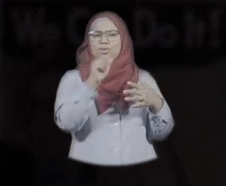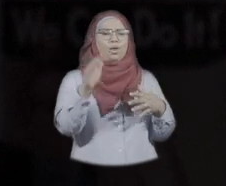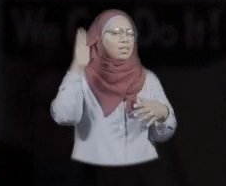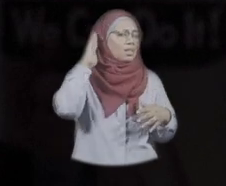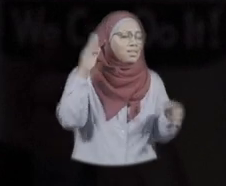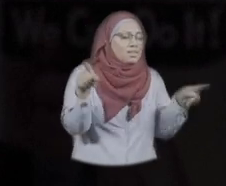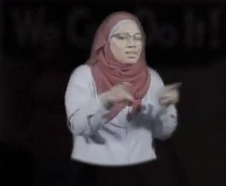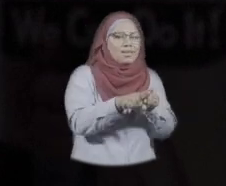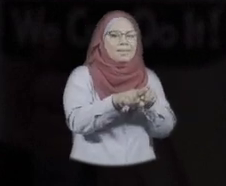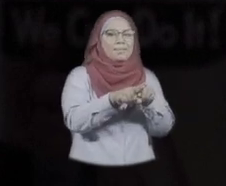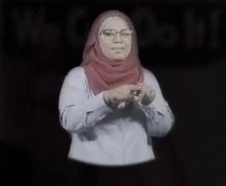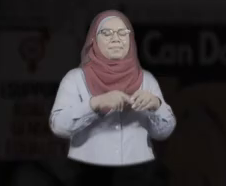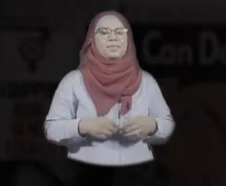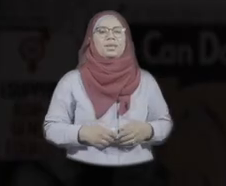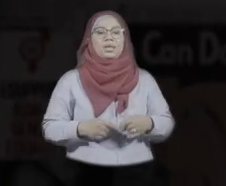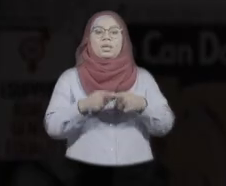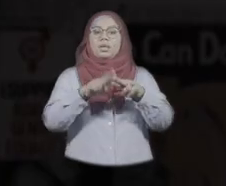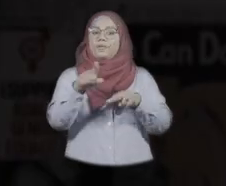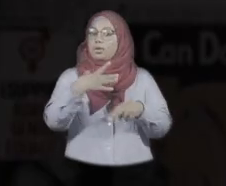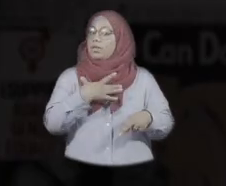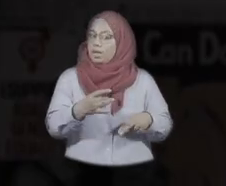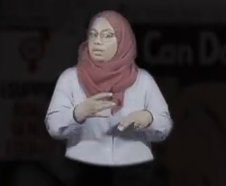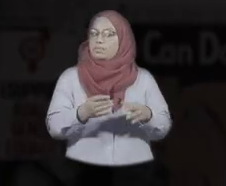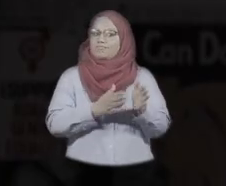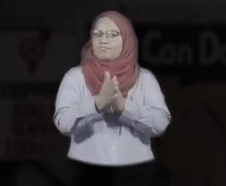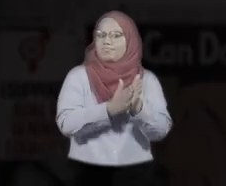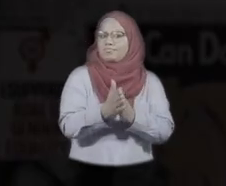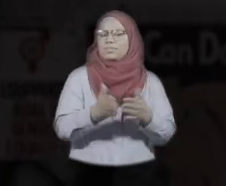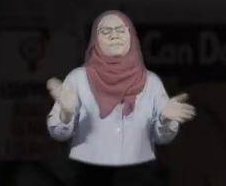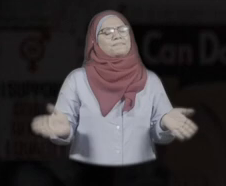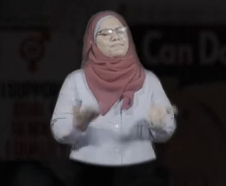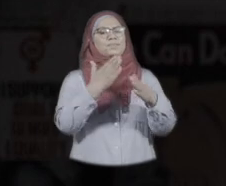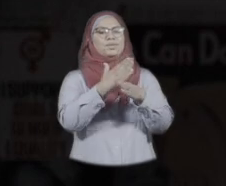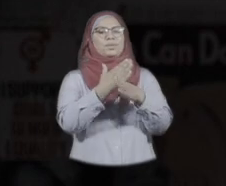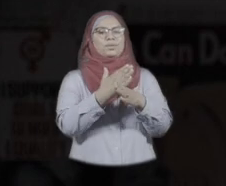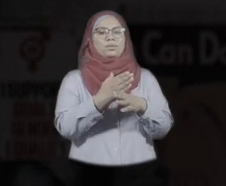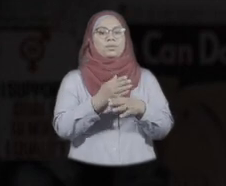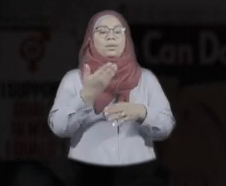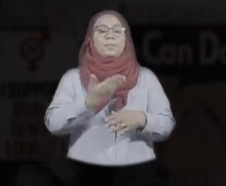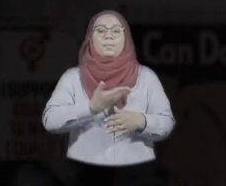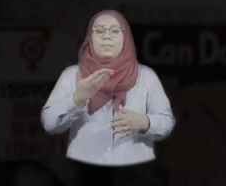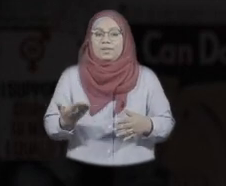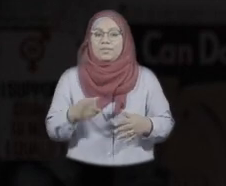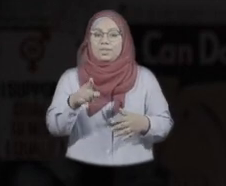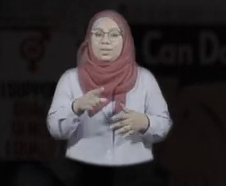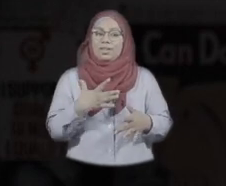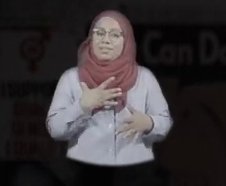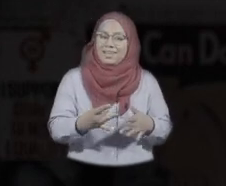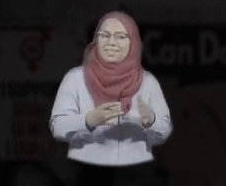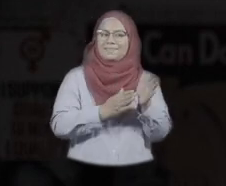eves waaken adu naahat kame kurahi banya ekame kurumwi beenumani